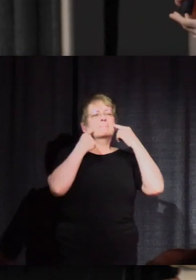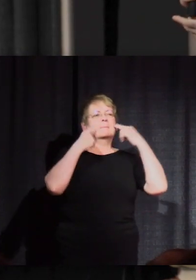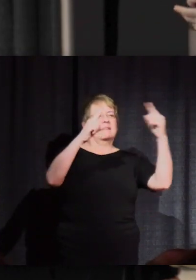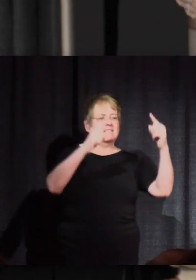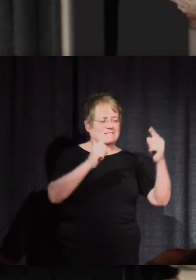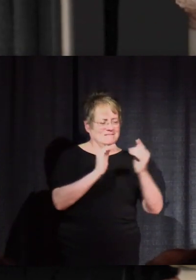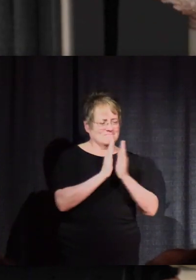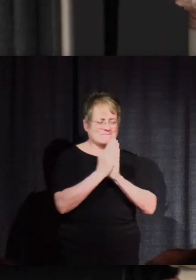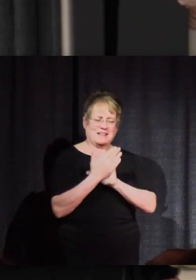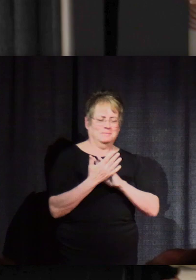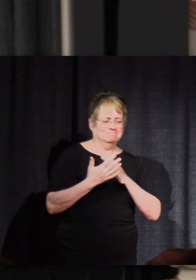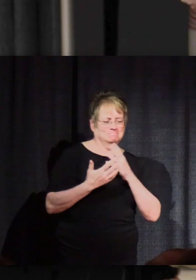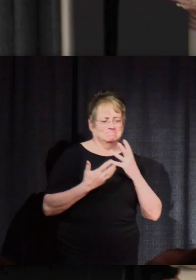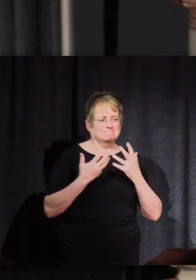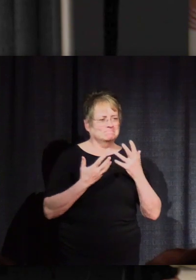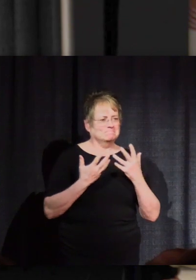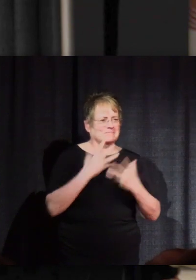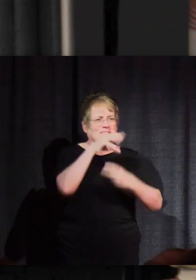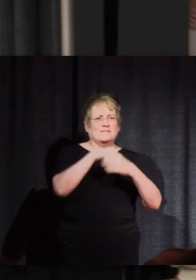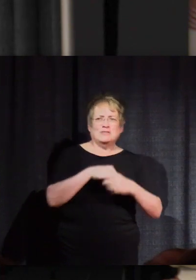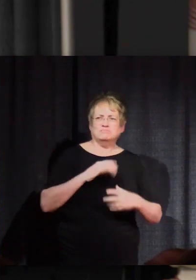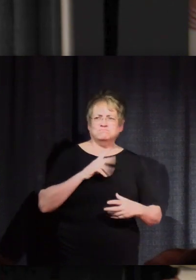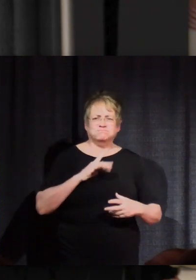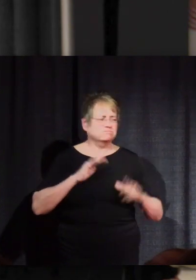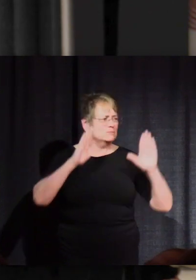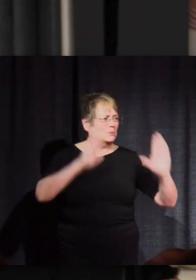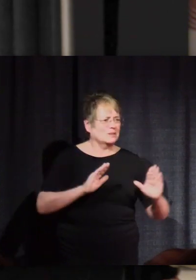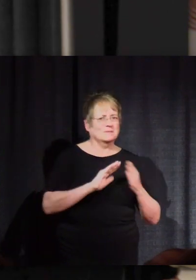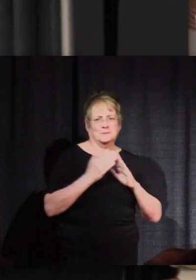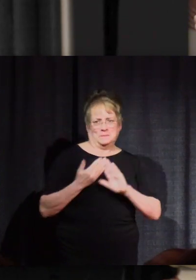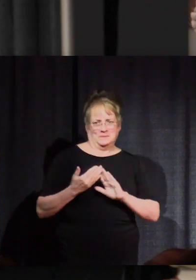have become such part of such a rich community.